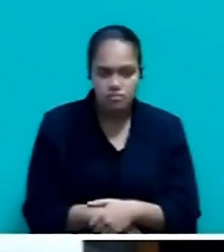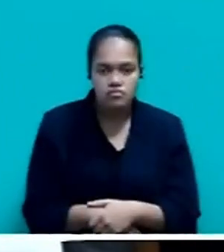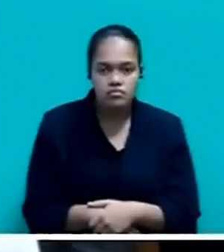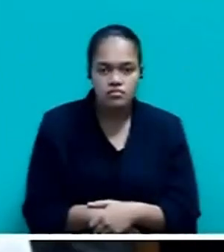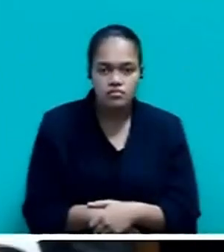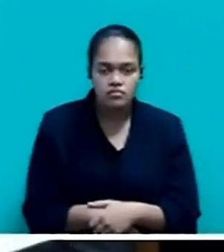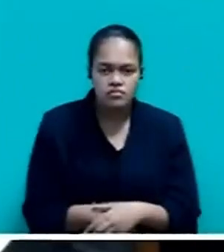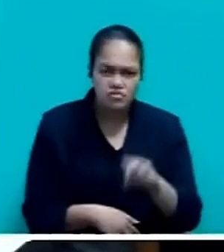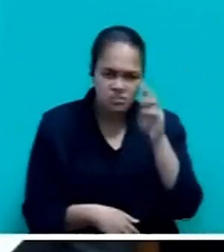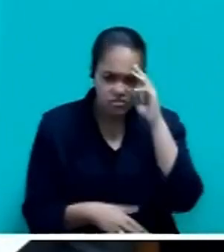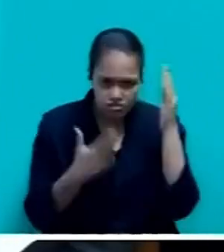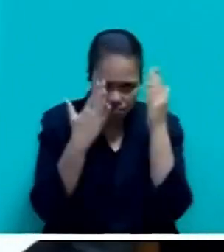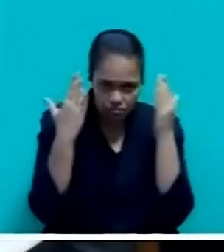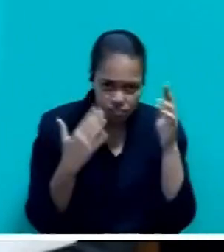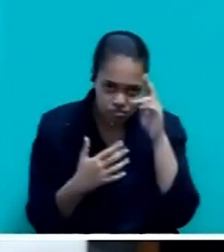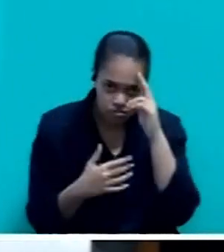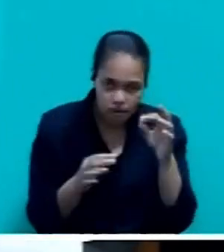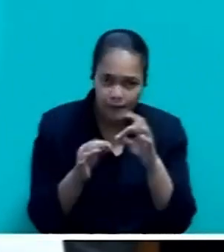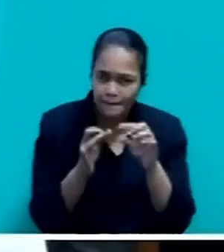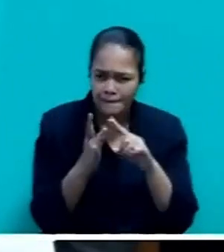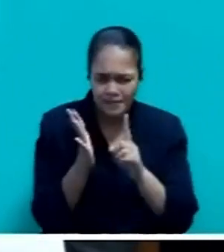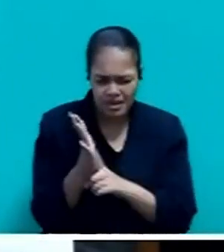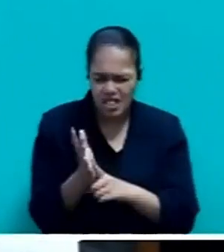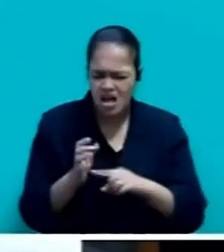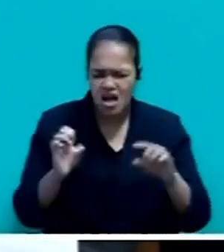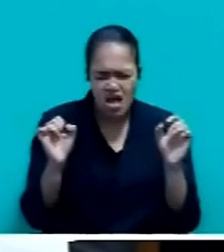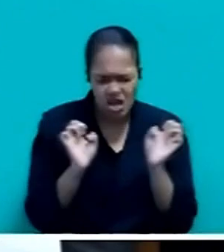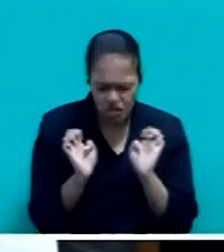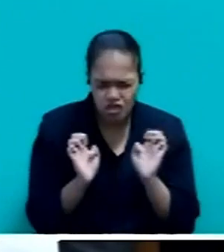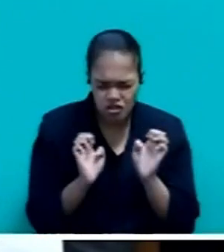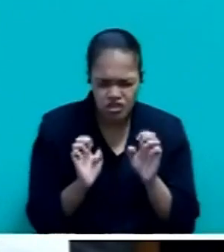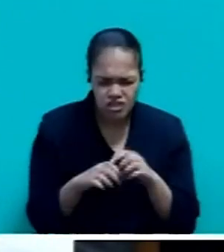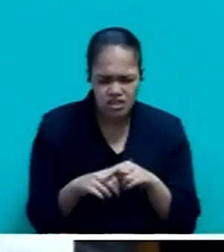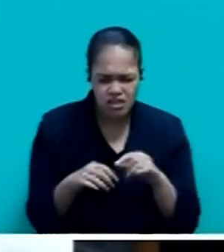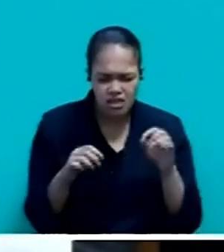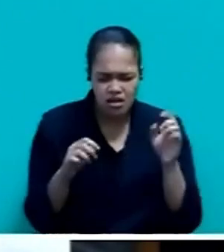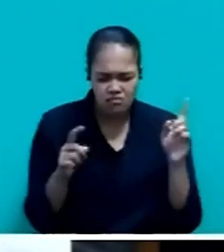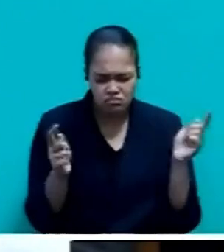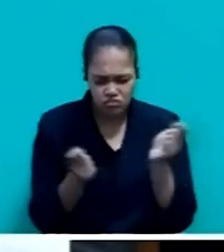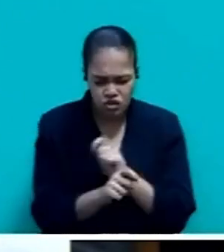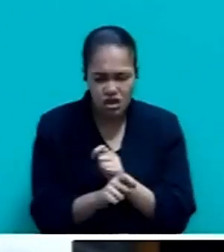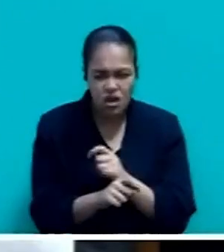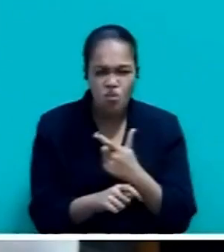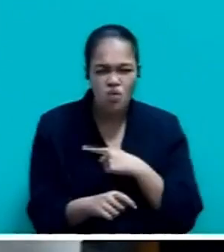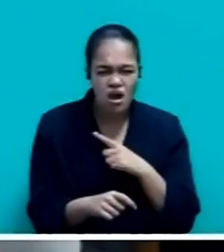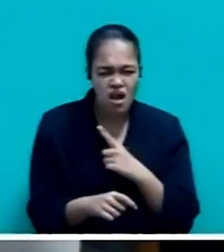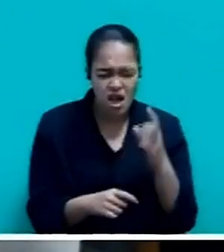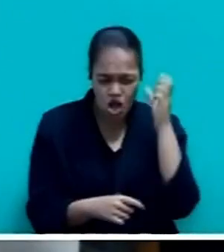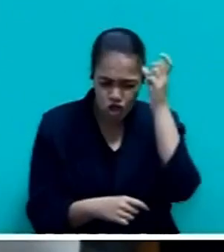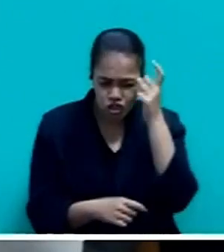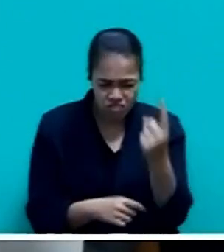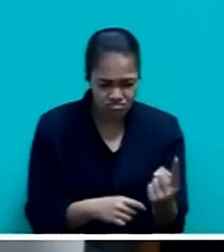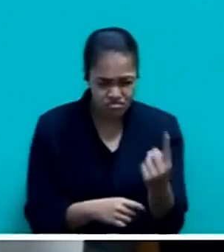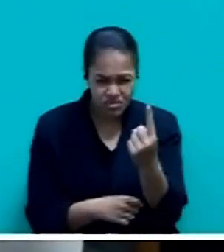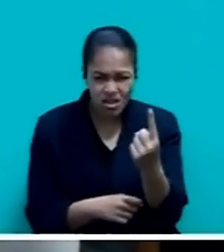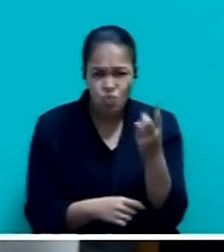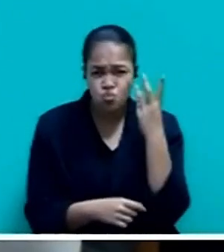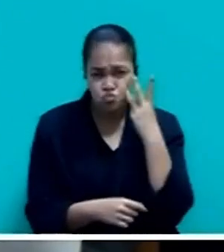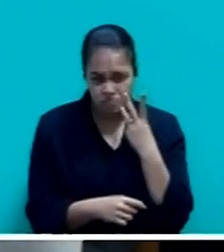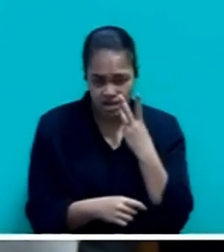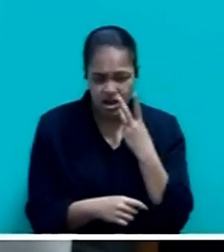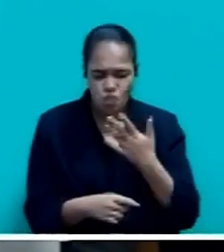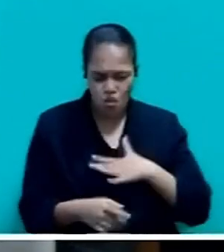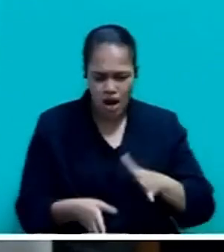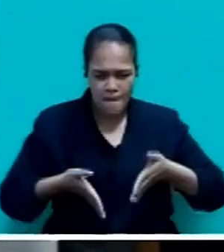Mr. Speaker, sir, the bill must be considered urgently to address the concerns raised by women who want their birth certificates to be changed